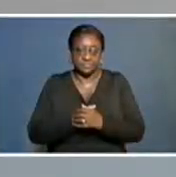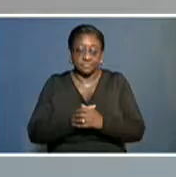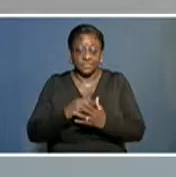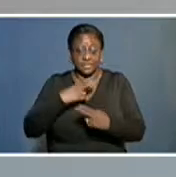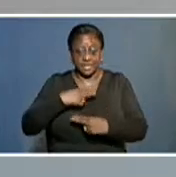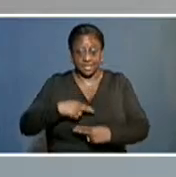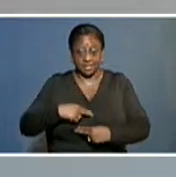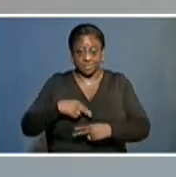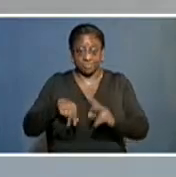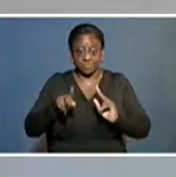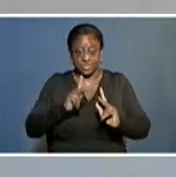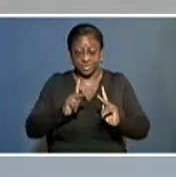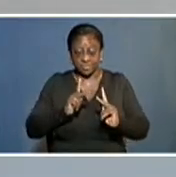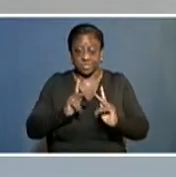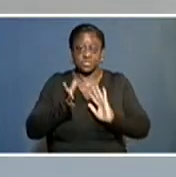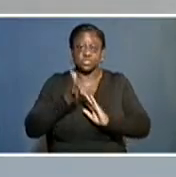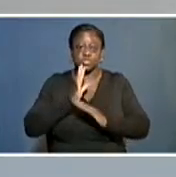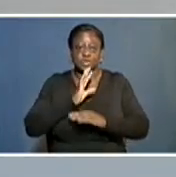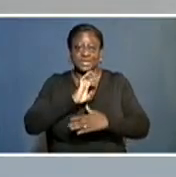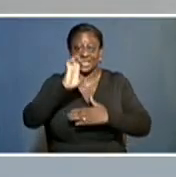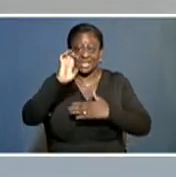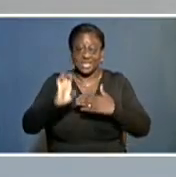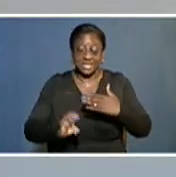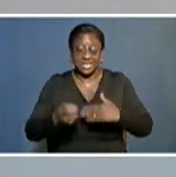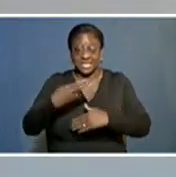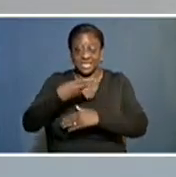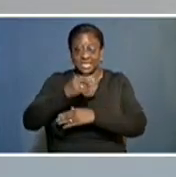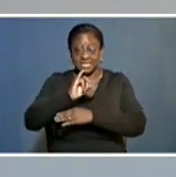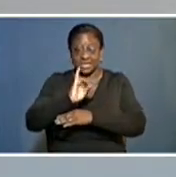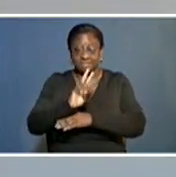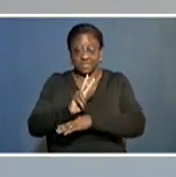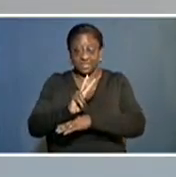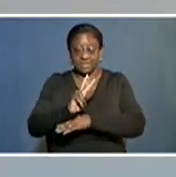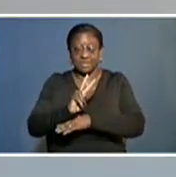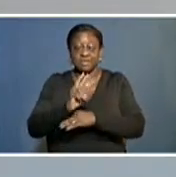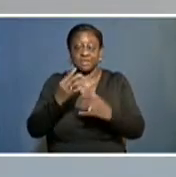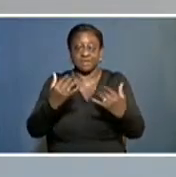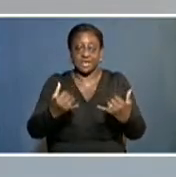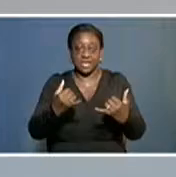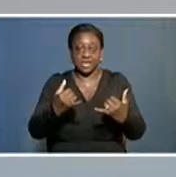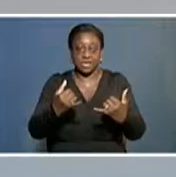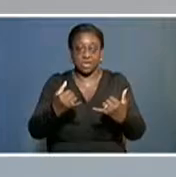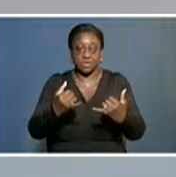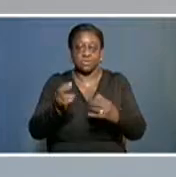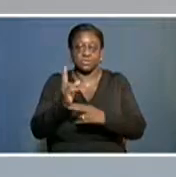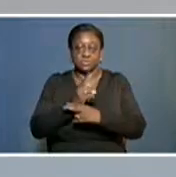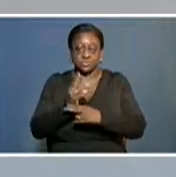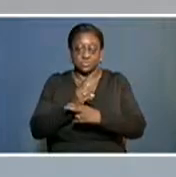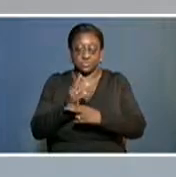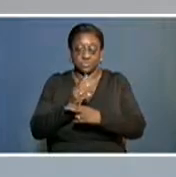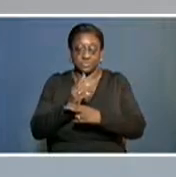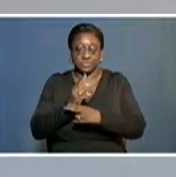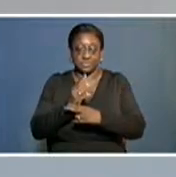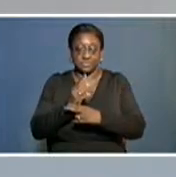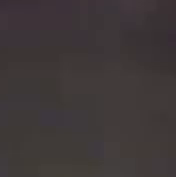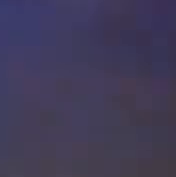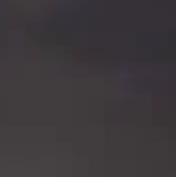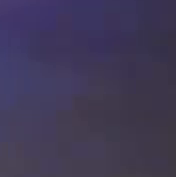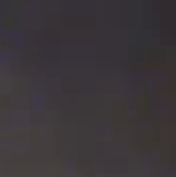Health officials touting the end to HIV in the coming years. The details coming up in the Bahamas